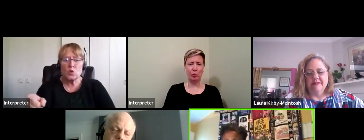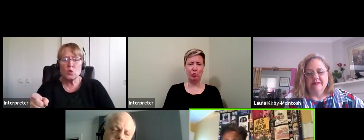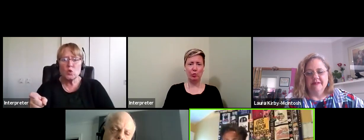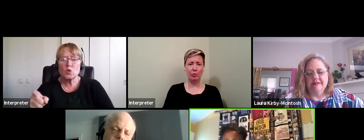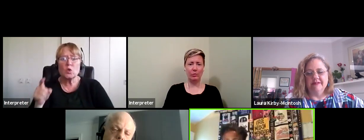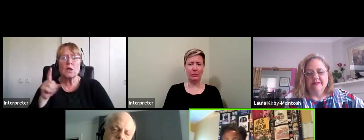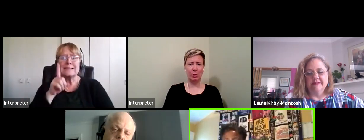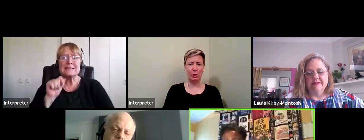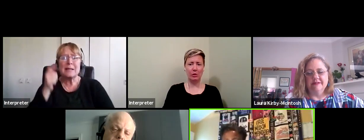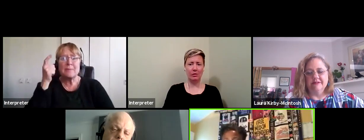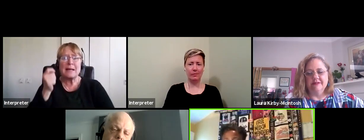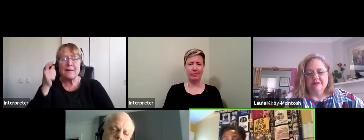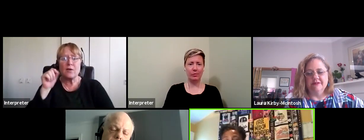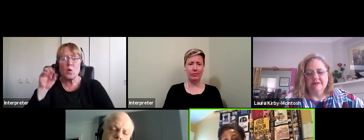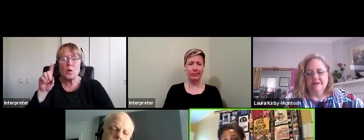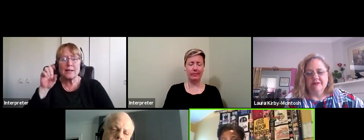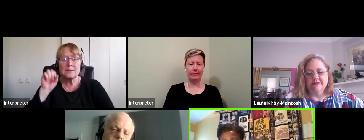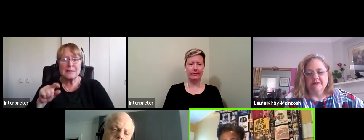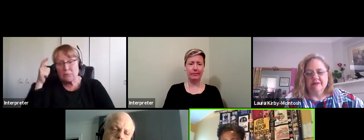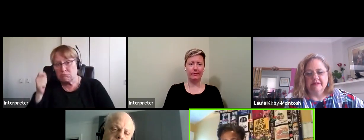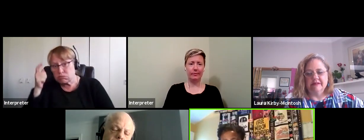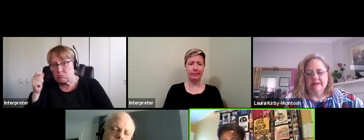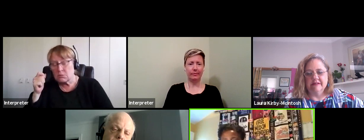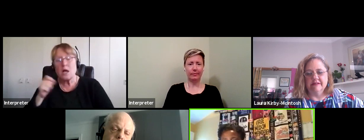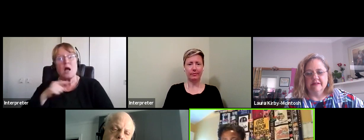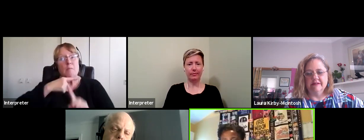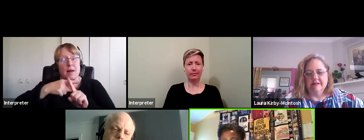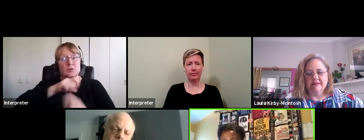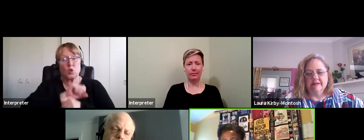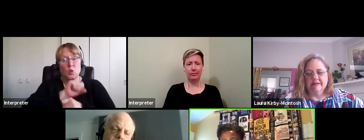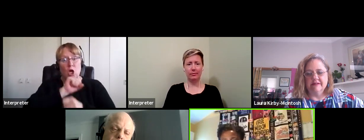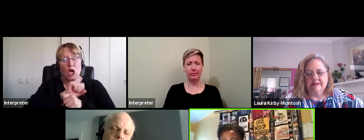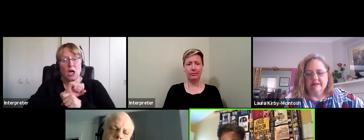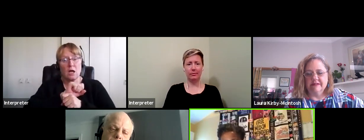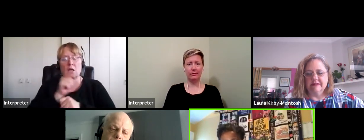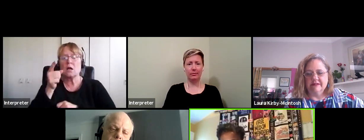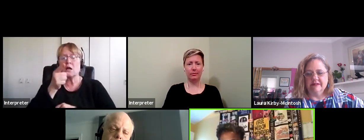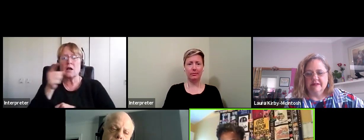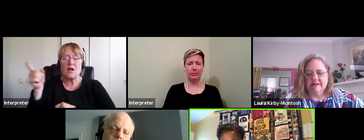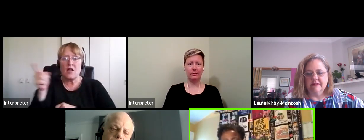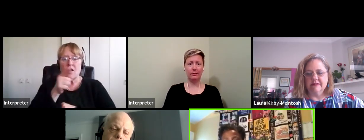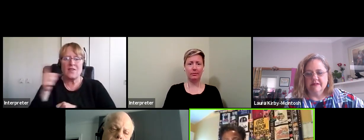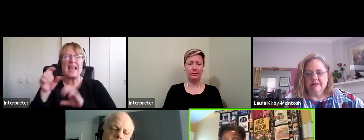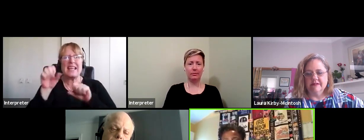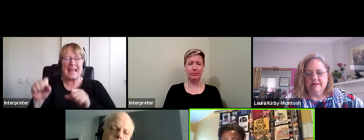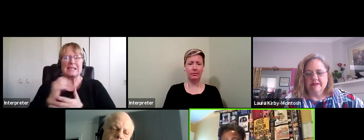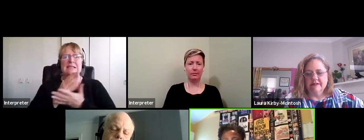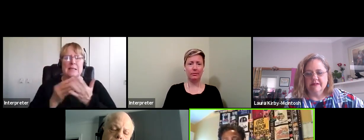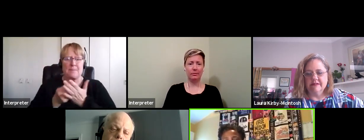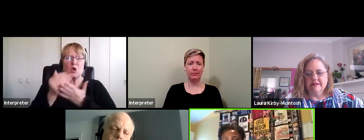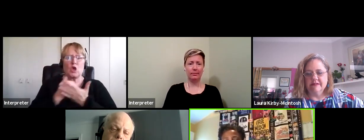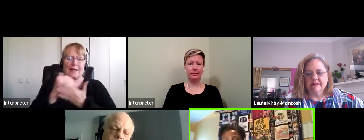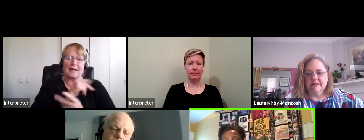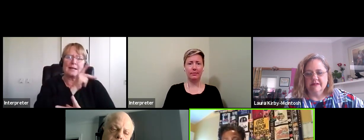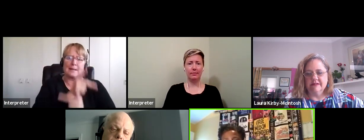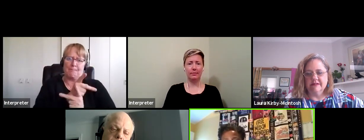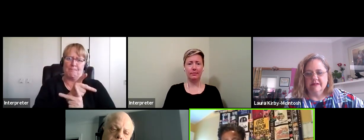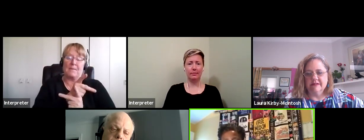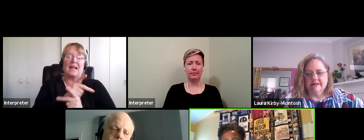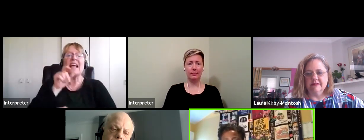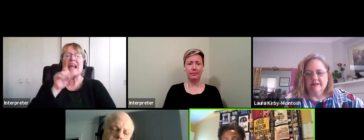disability benefits through ODSP and who also work, are able to keep some of their earnings. However, if they